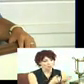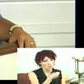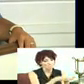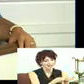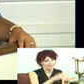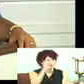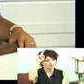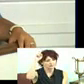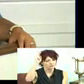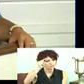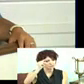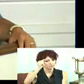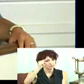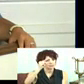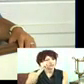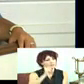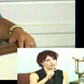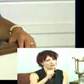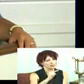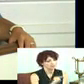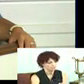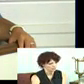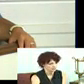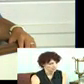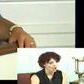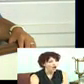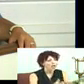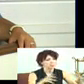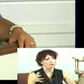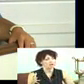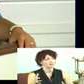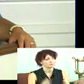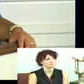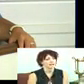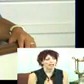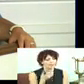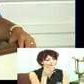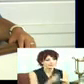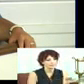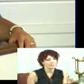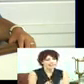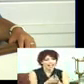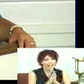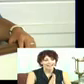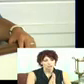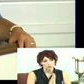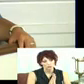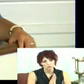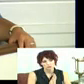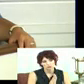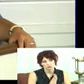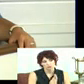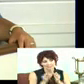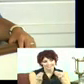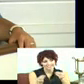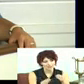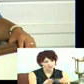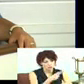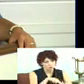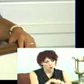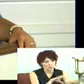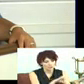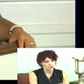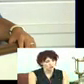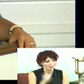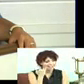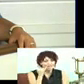significantly. And I'm simply going to ask you to give as you normally do, and